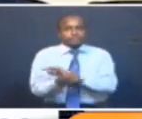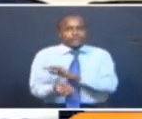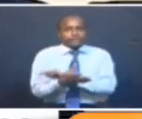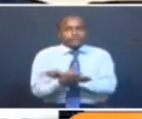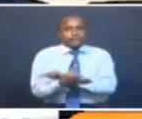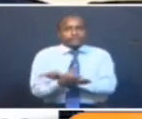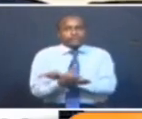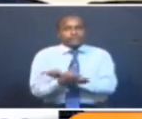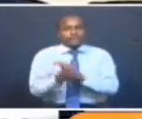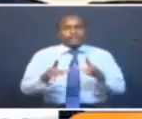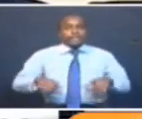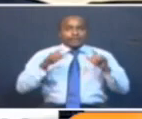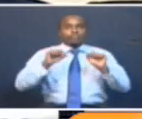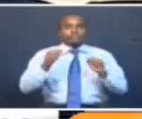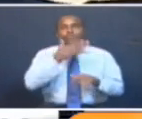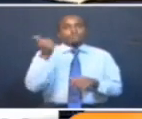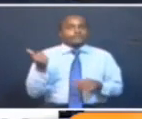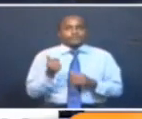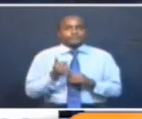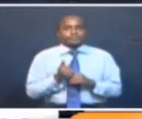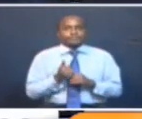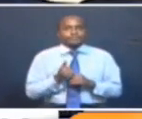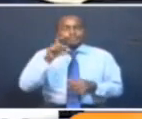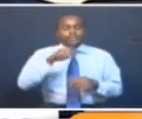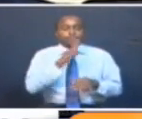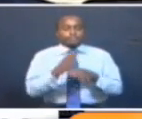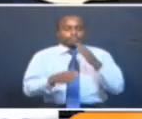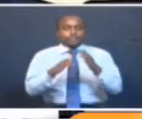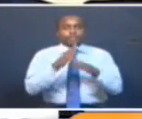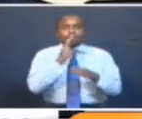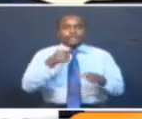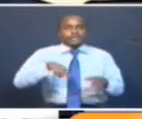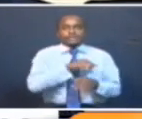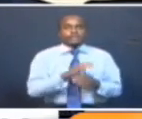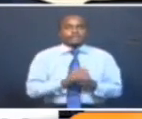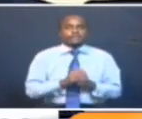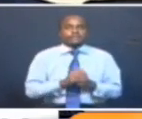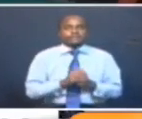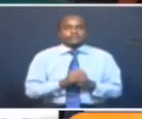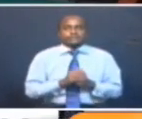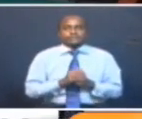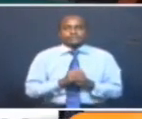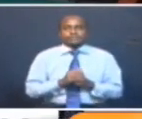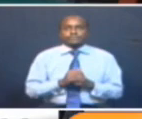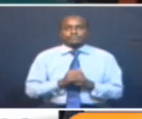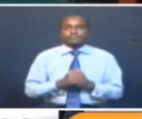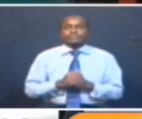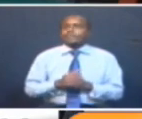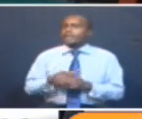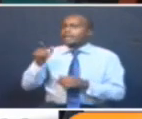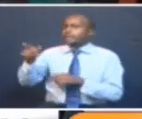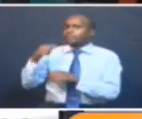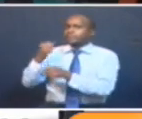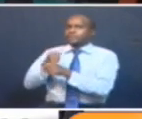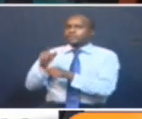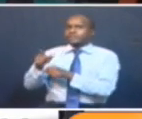that life can be much better. Yeah. It has to be built by us. Nobody's going to build for us. for us, by us. By us. And you've been doing